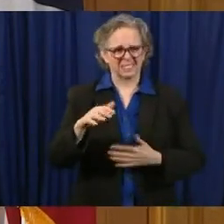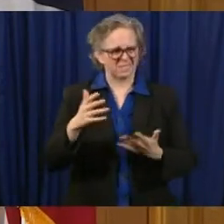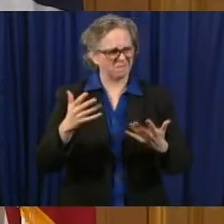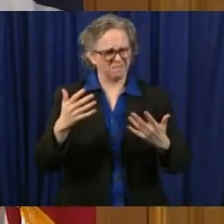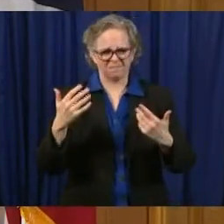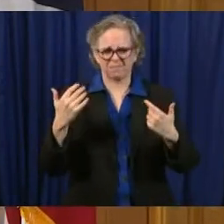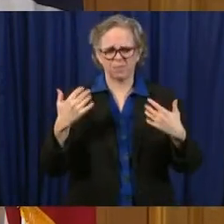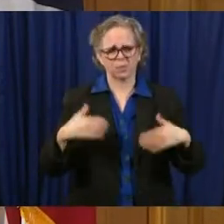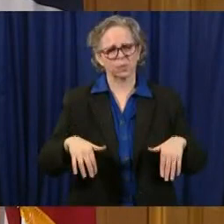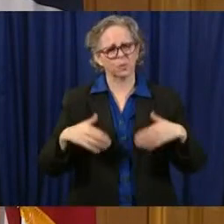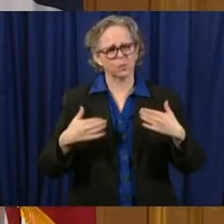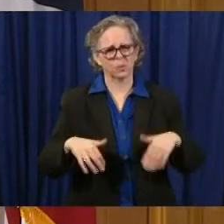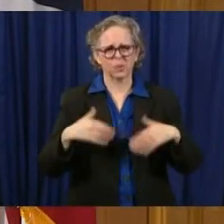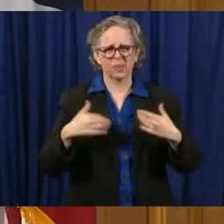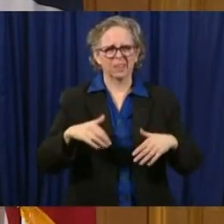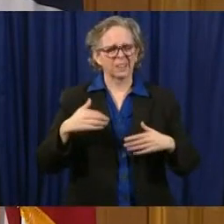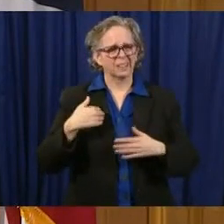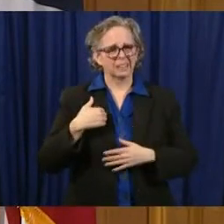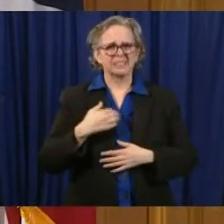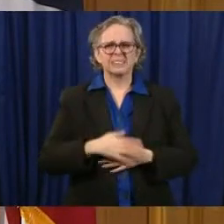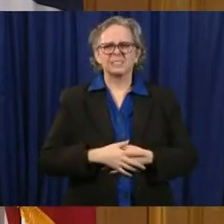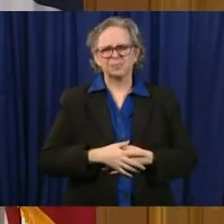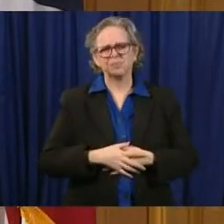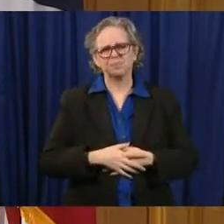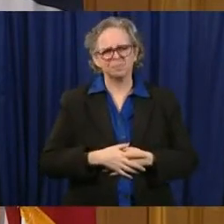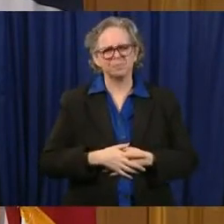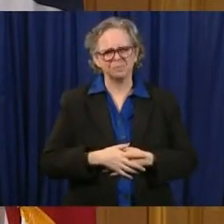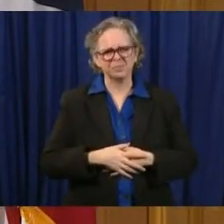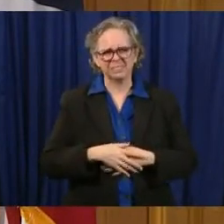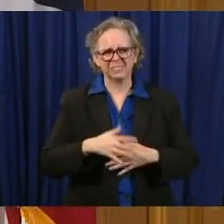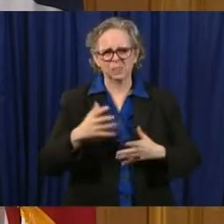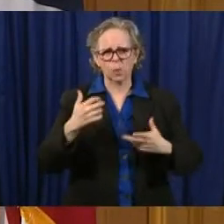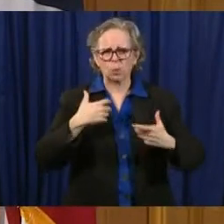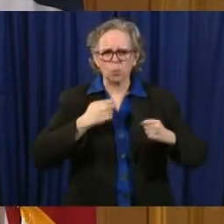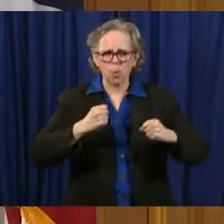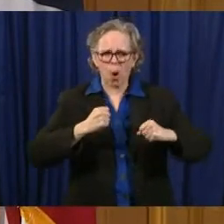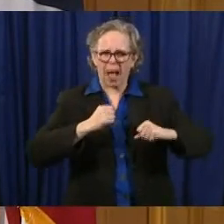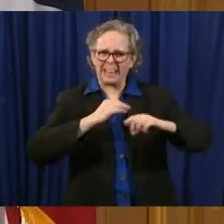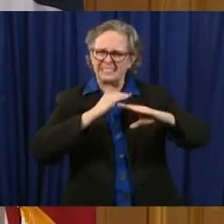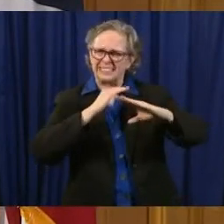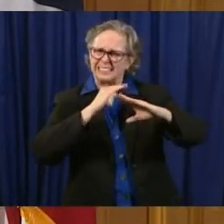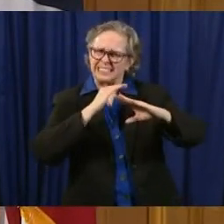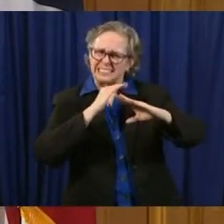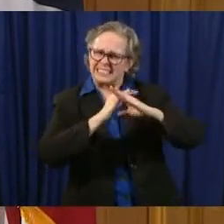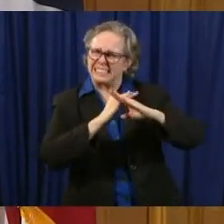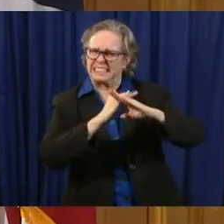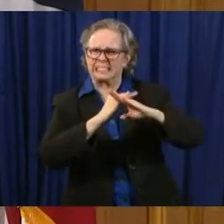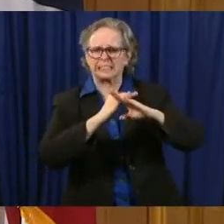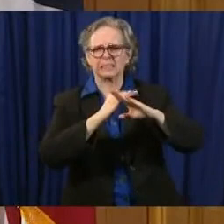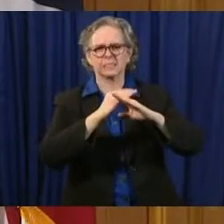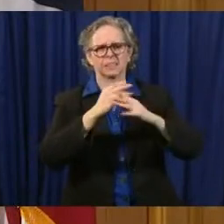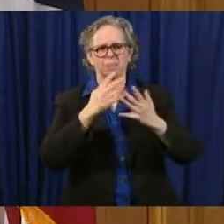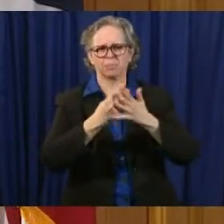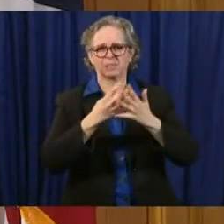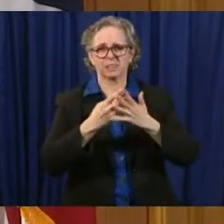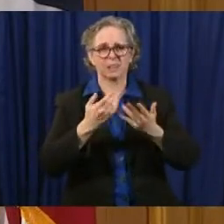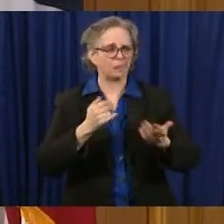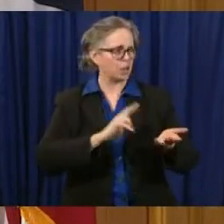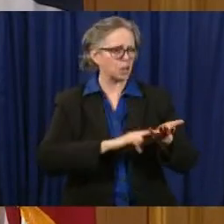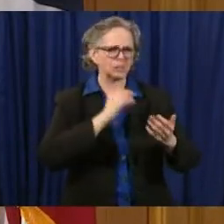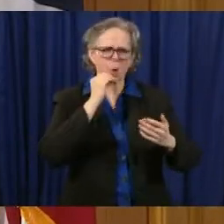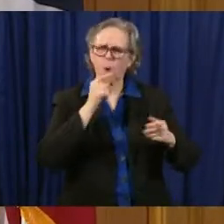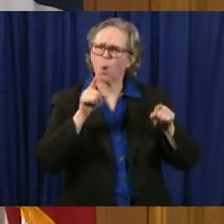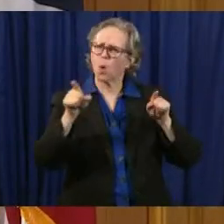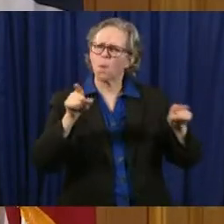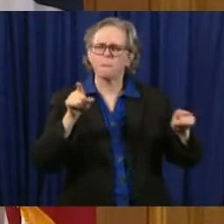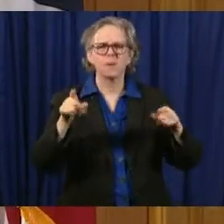we wanted to do everything we could to keep this out of our prisons. We wanted to do everything we could to keep it out of our nursing homes. That's